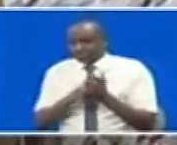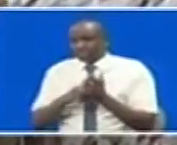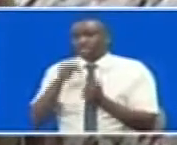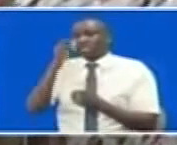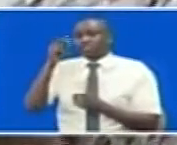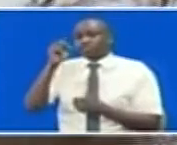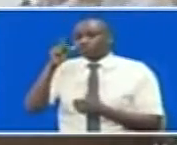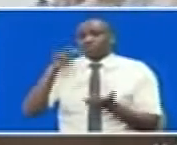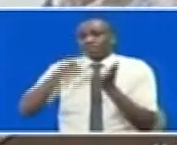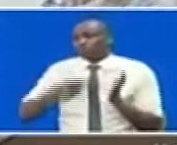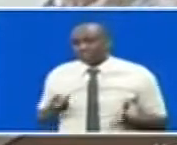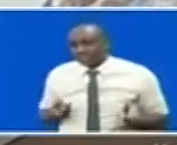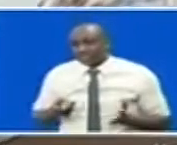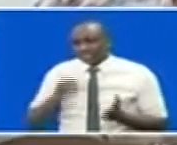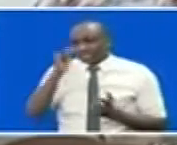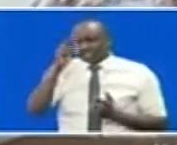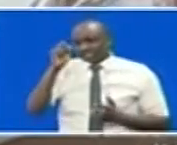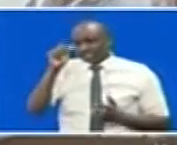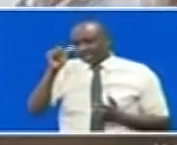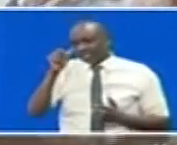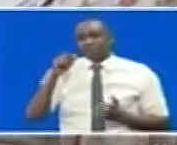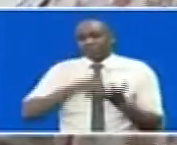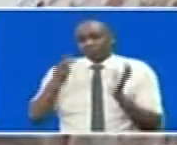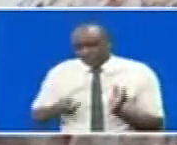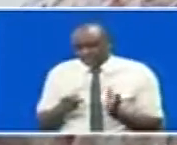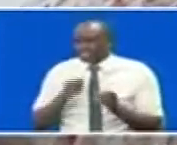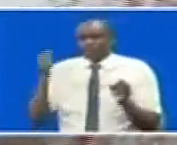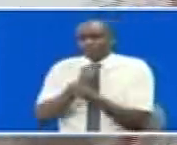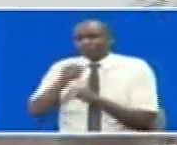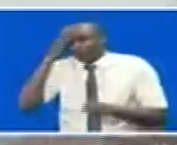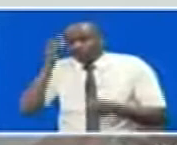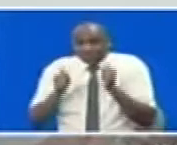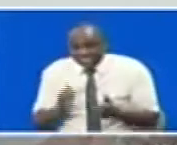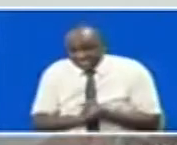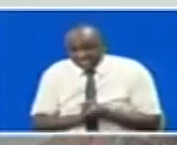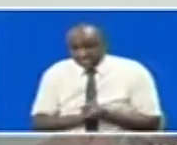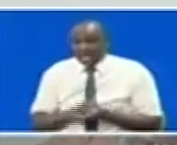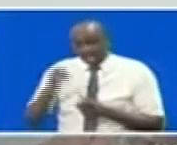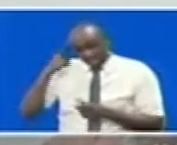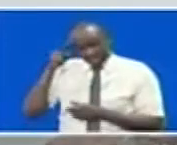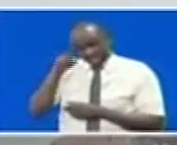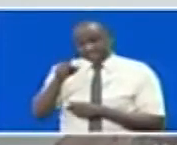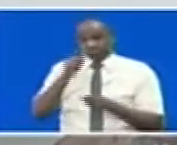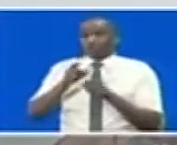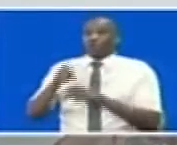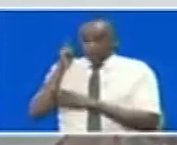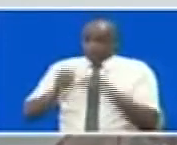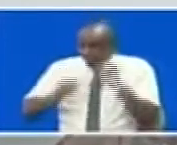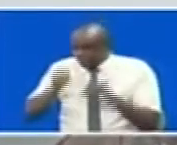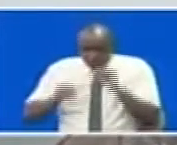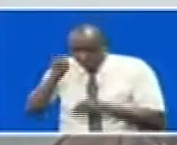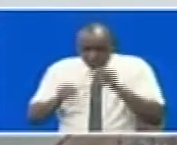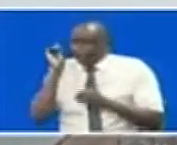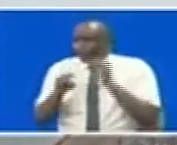insult worthy of discharge? Right. It is something that is so difficult to pin down. Uh-huh. So the law itself has been crafted in a way that it